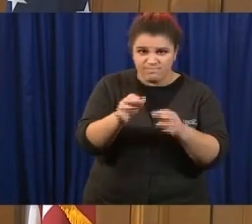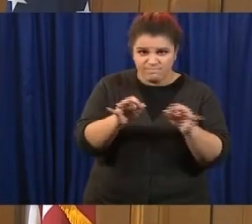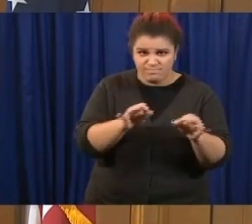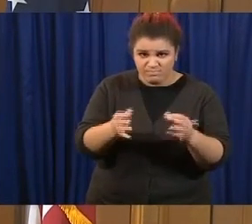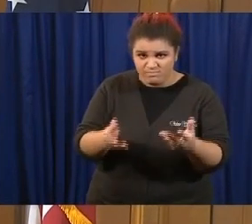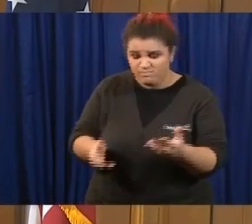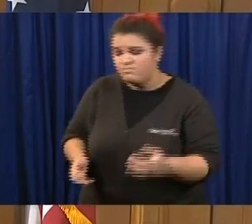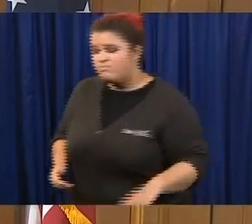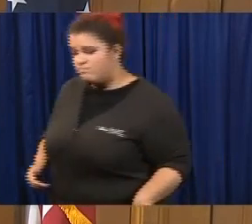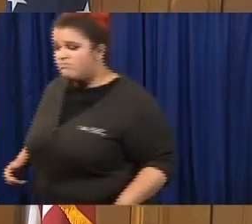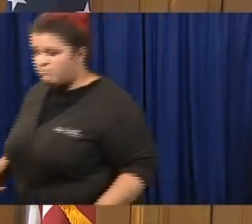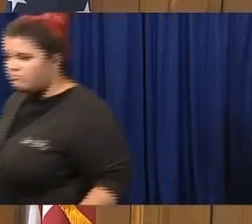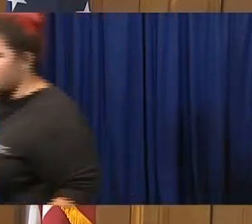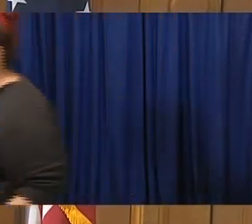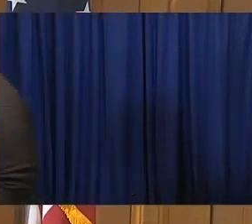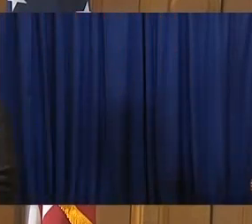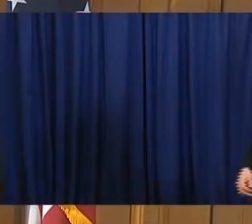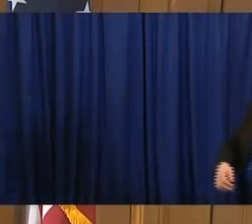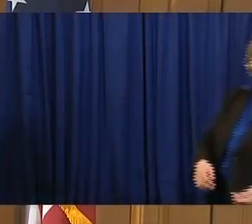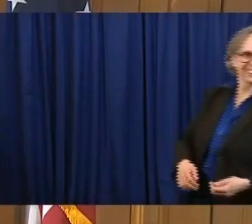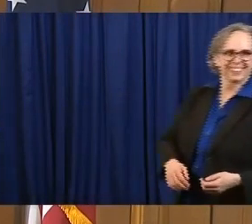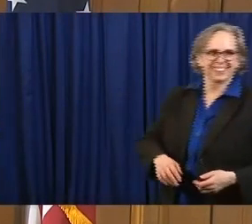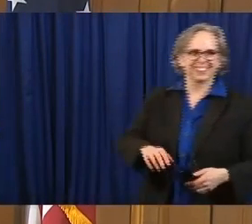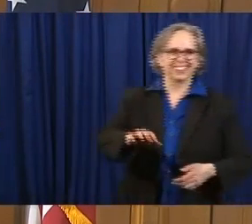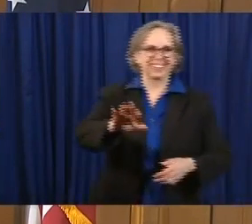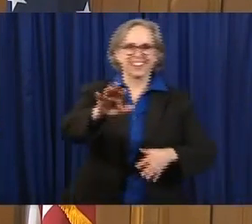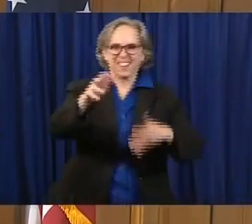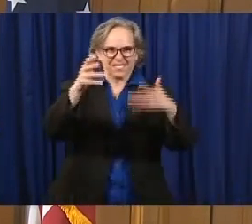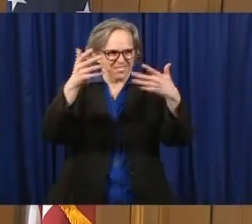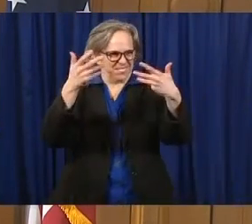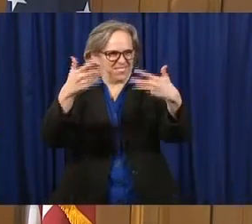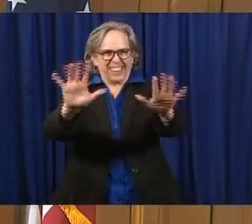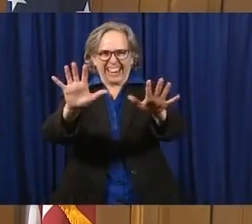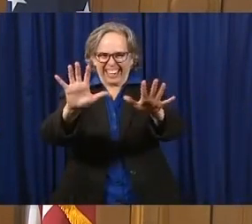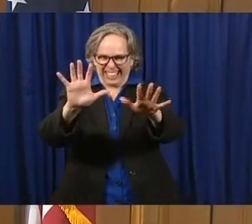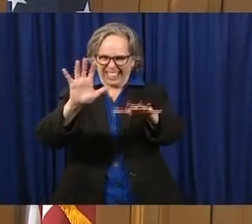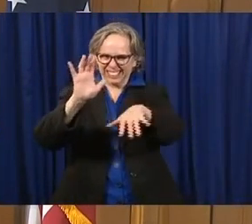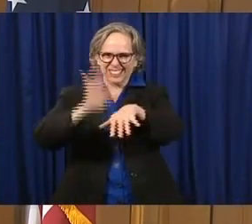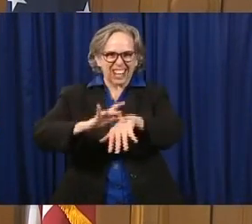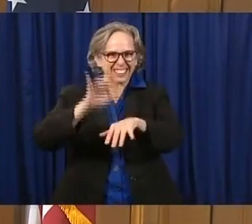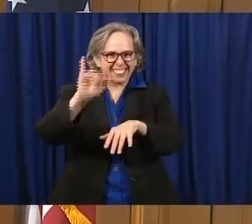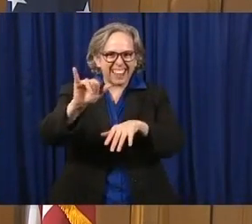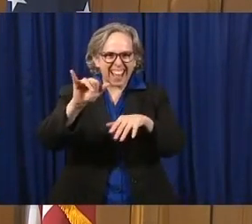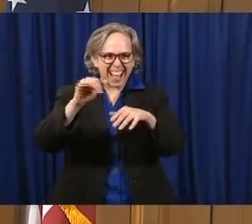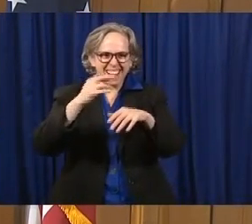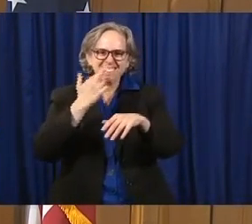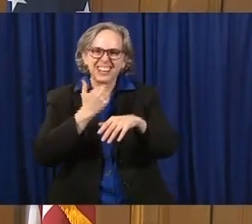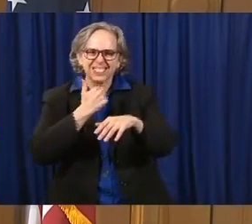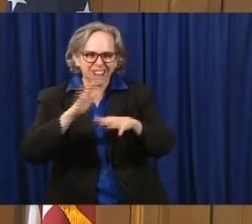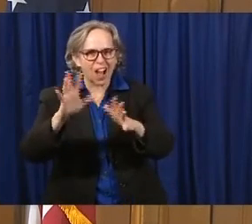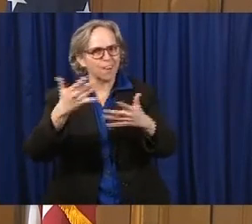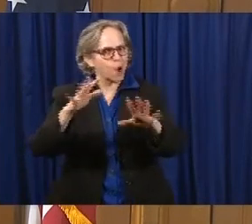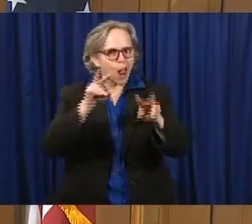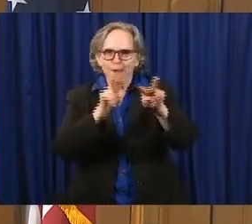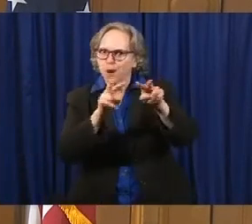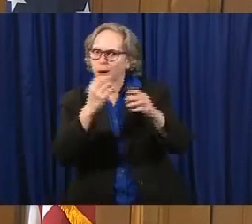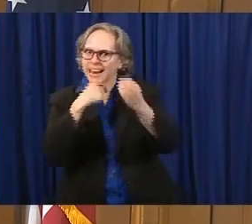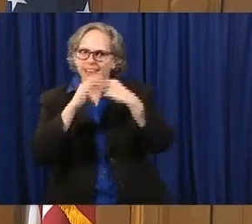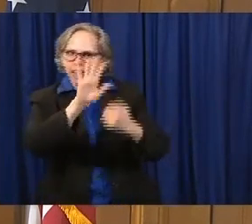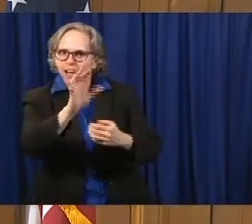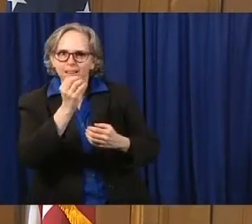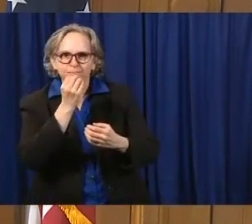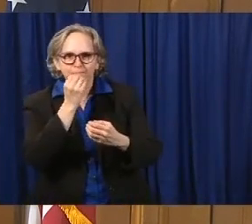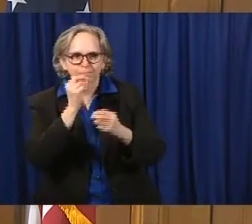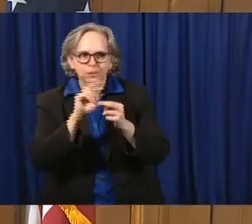Donuts a number of times, and we look forward to having them again. Look, we